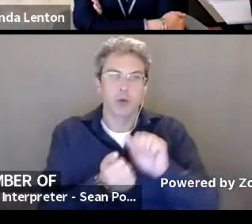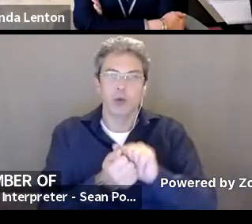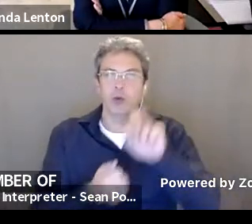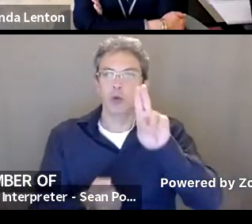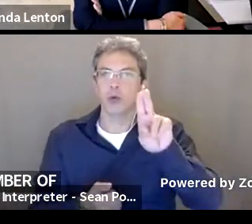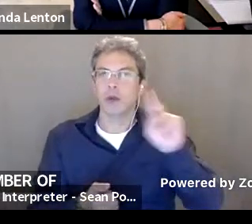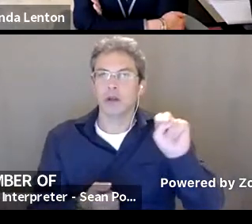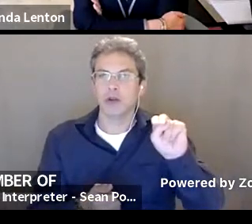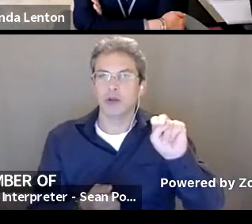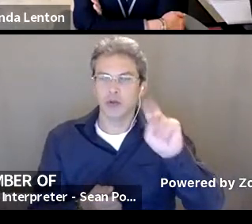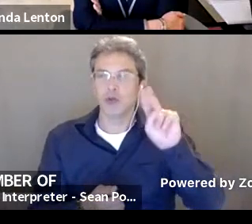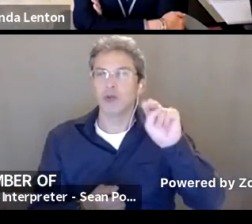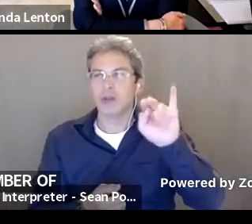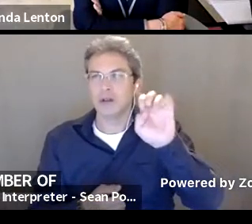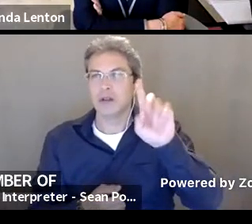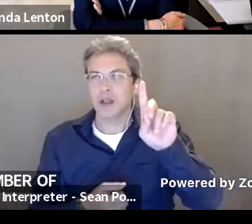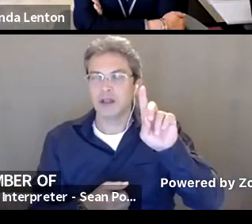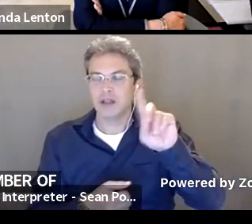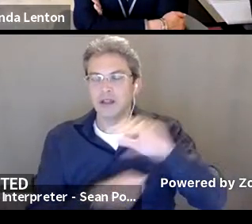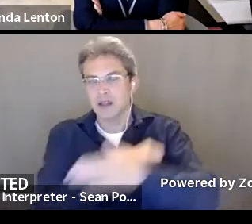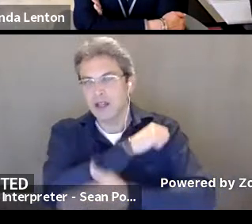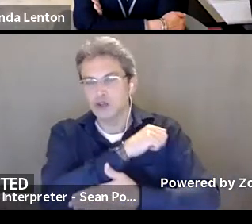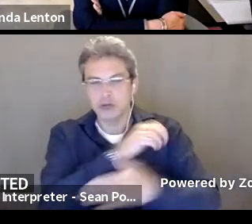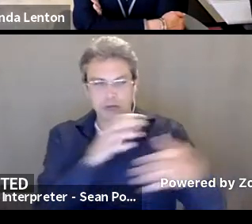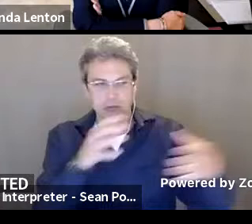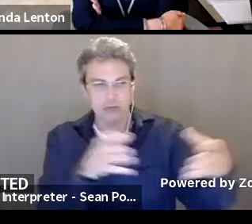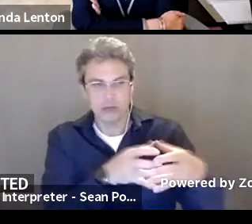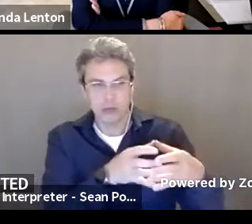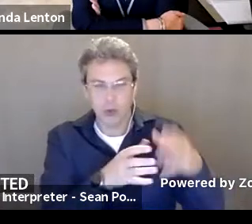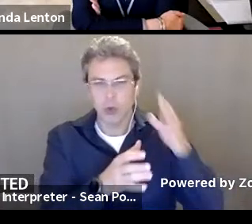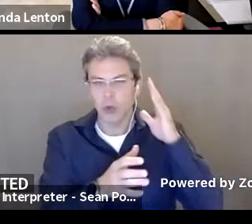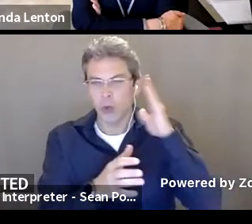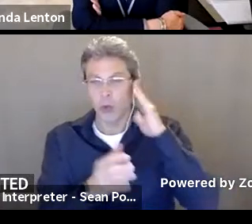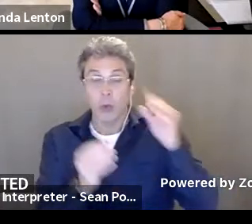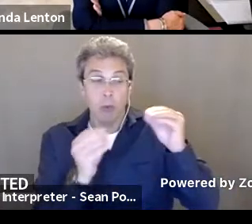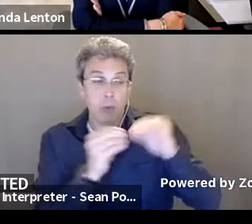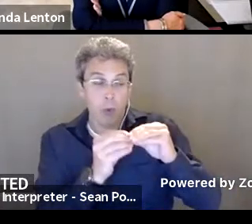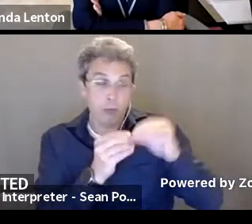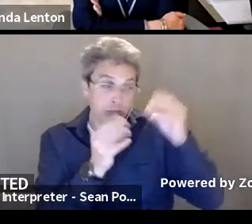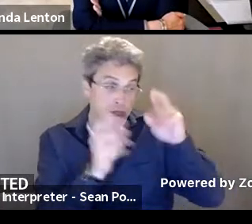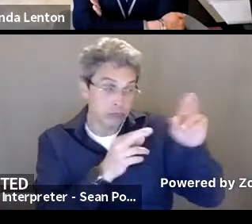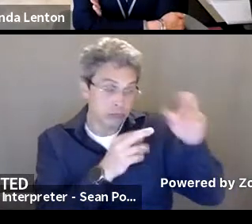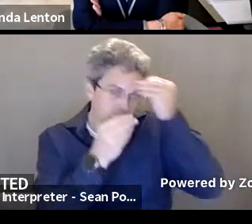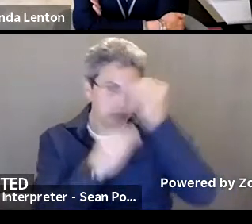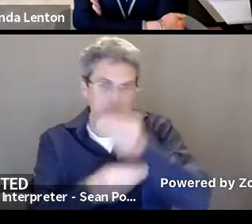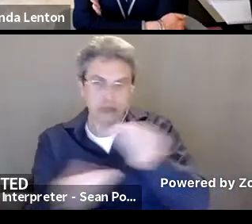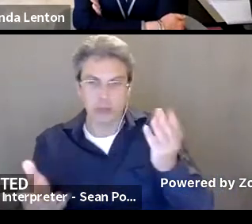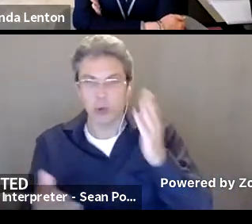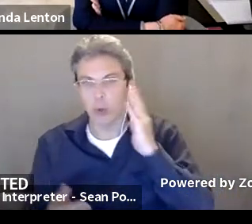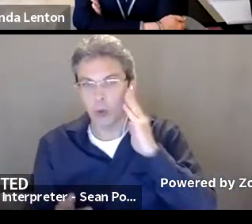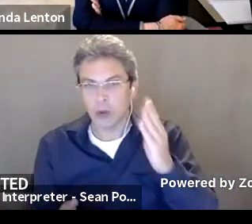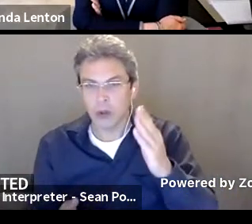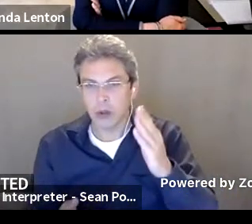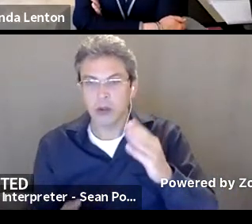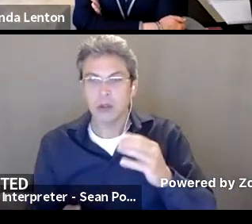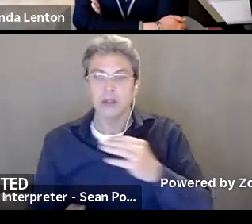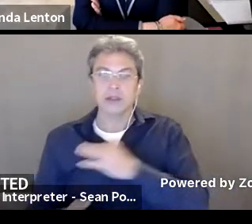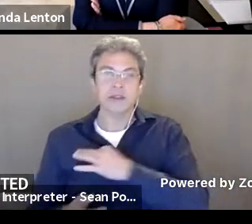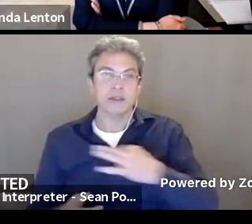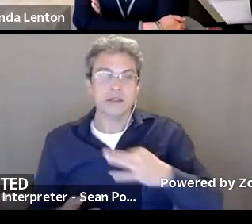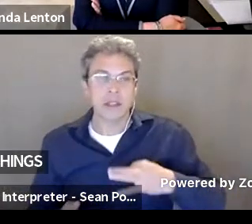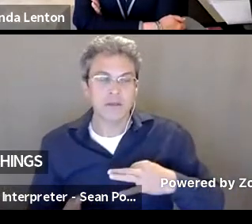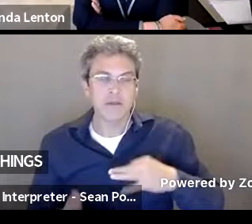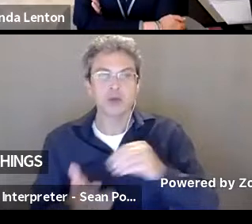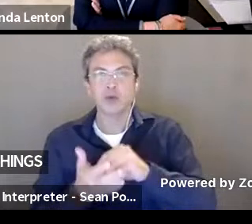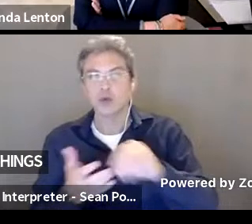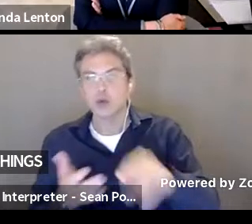this information as things materialize. And in terms of staff members, graduate students, undergraduate